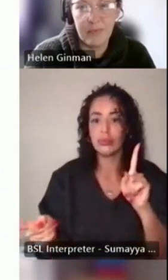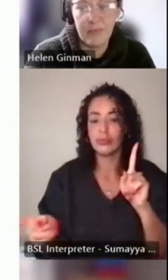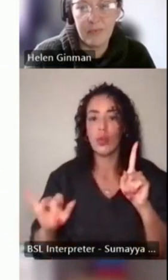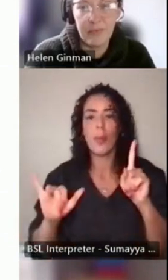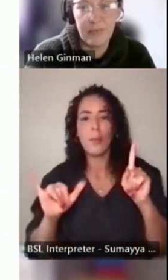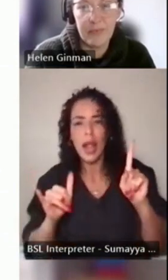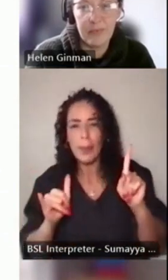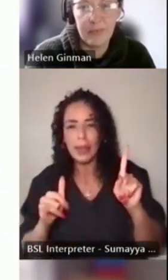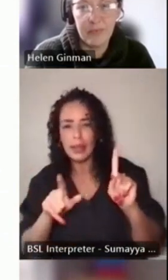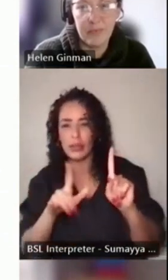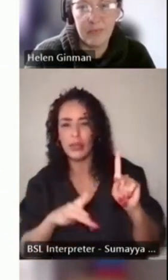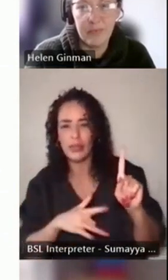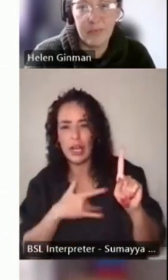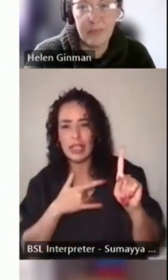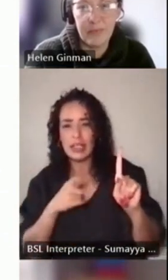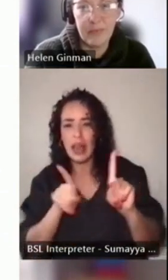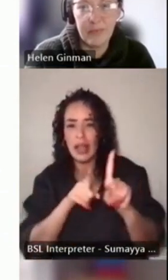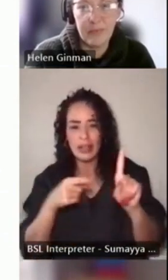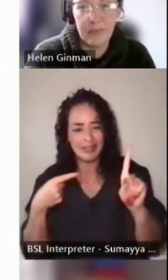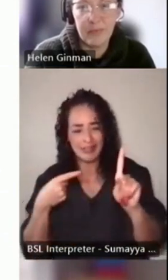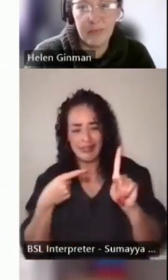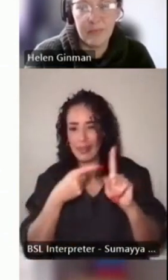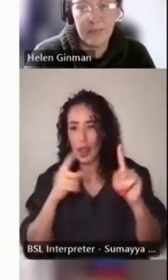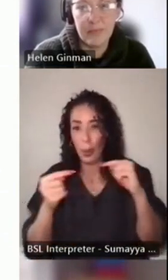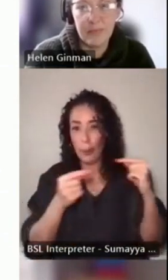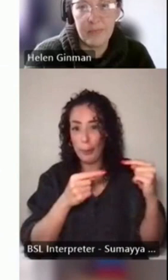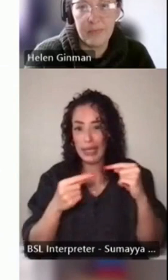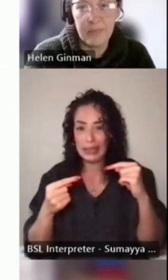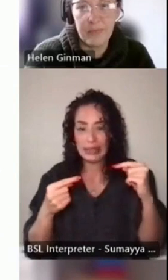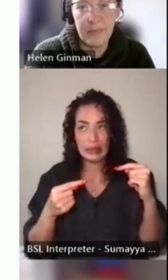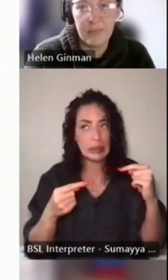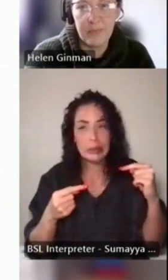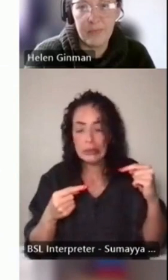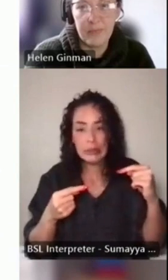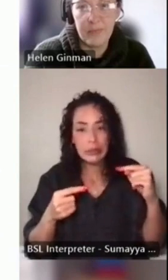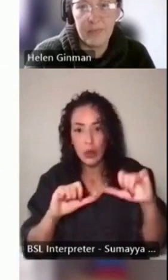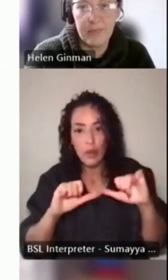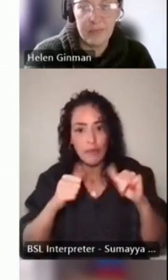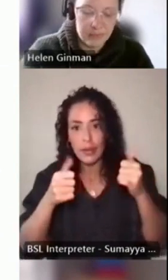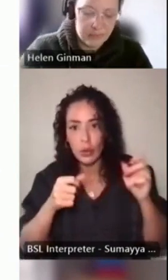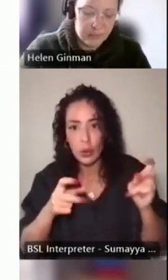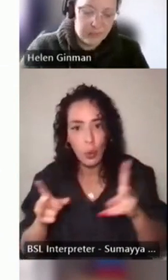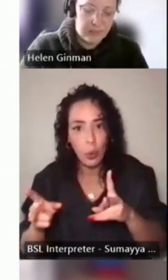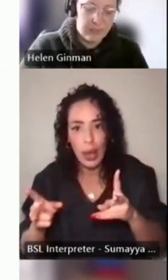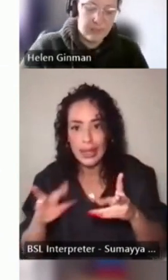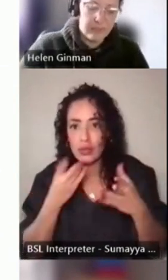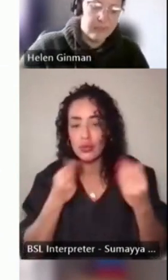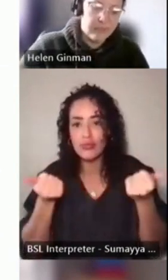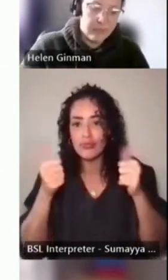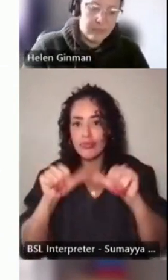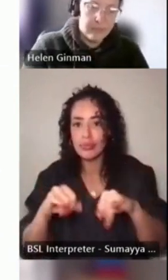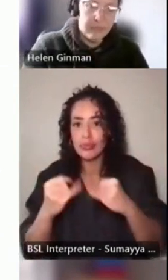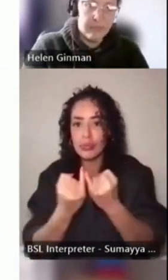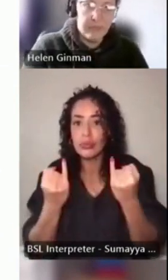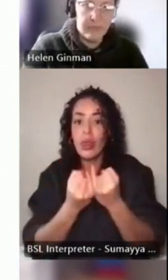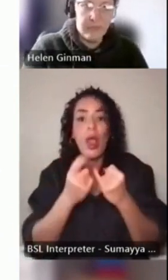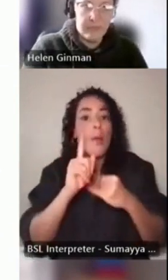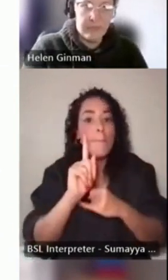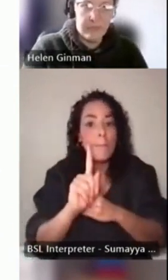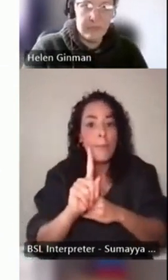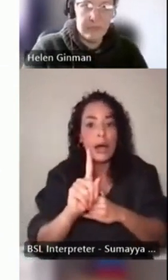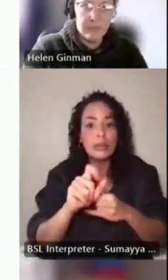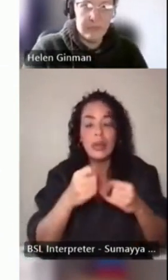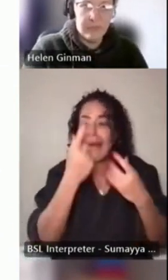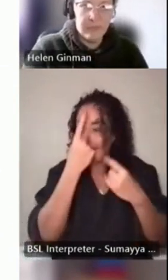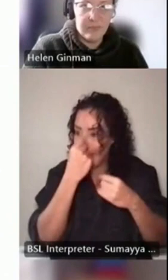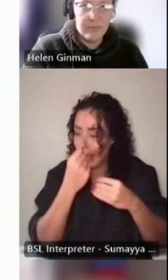like it's not a great way of resolving conflict, but there are definitely some instances where that might